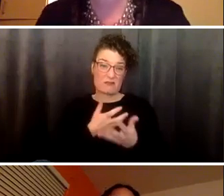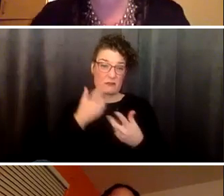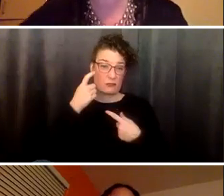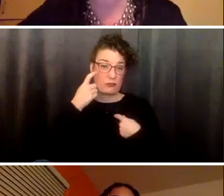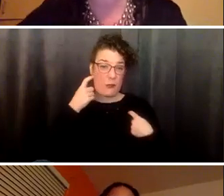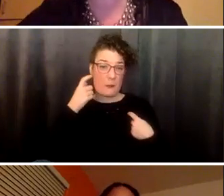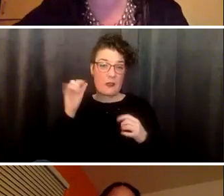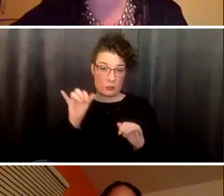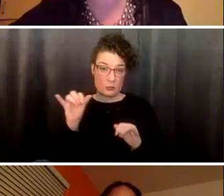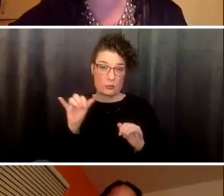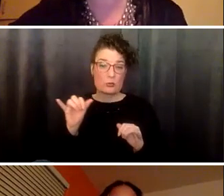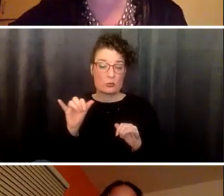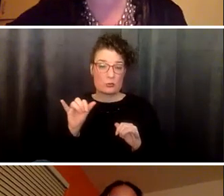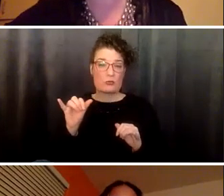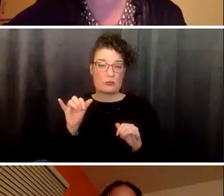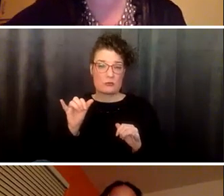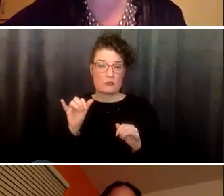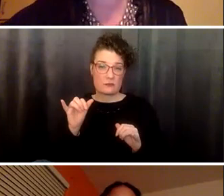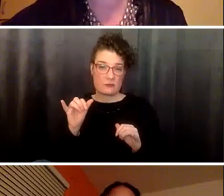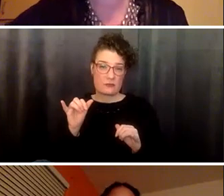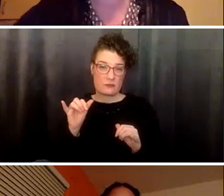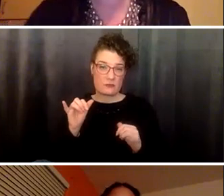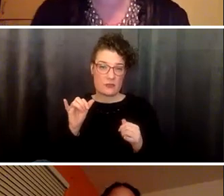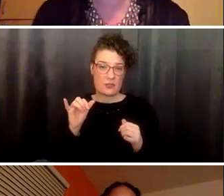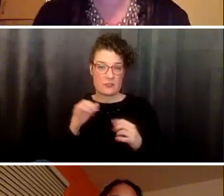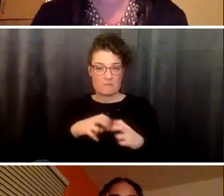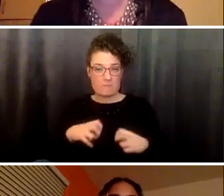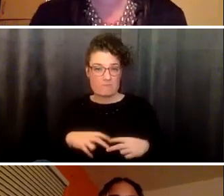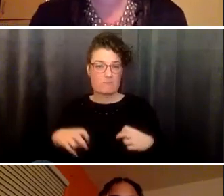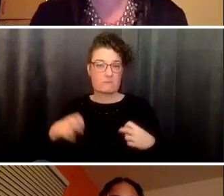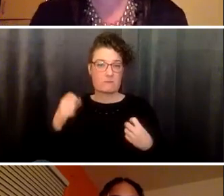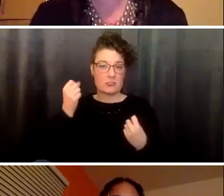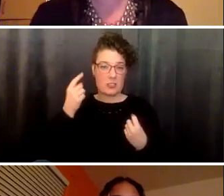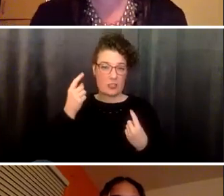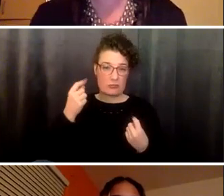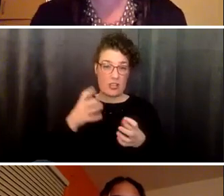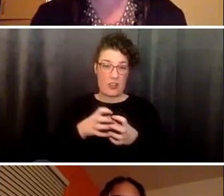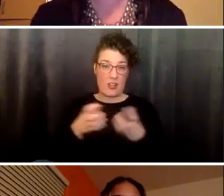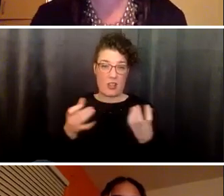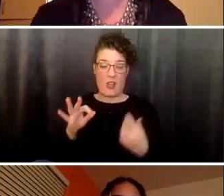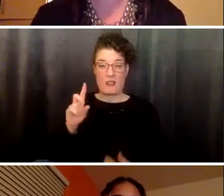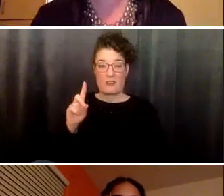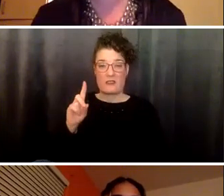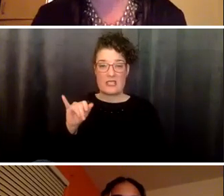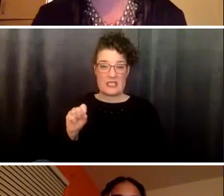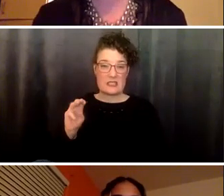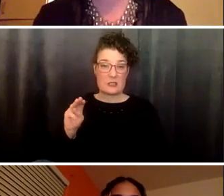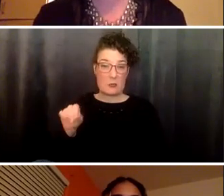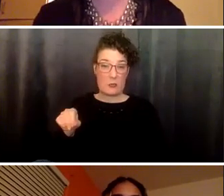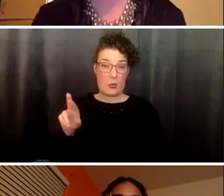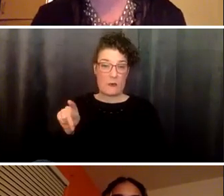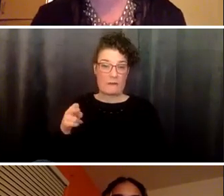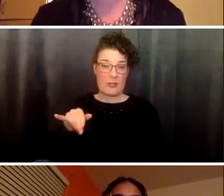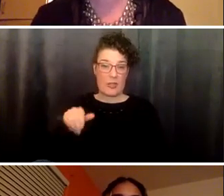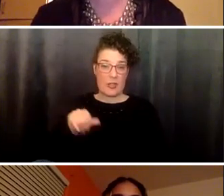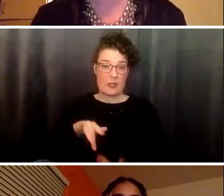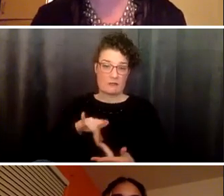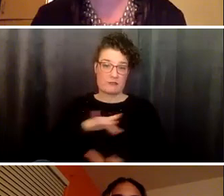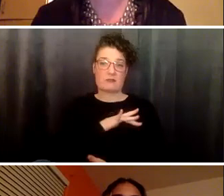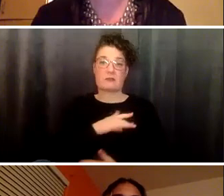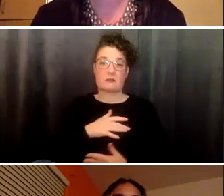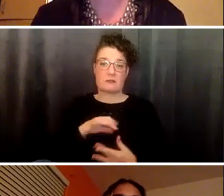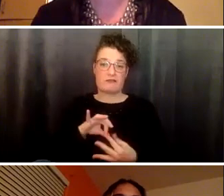of understanding and processing a lot of dysmorphia that I was experiencing.